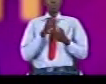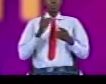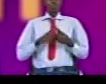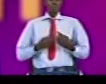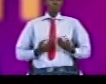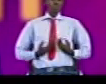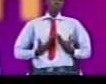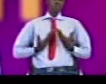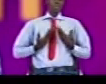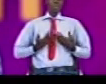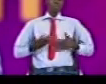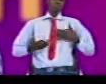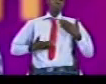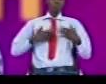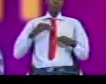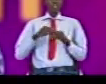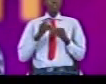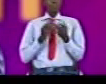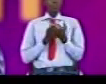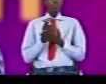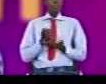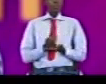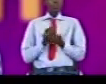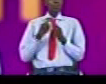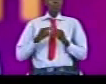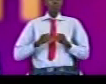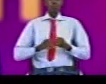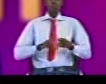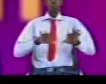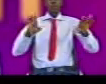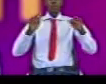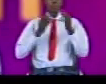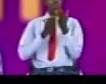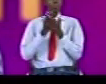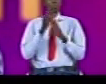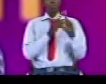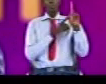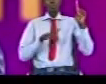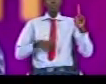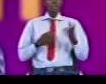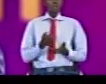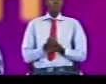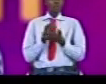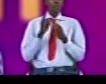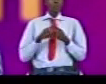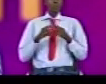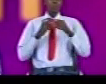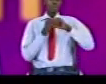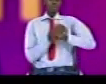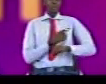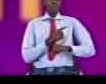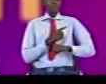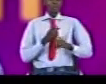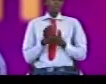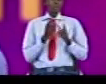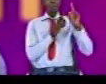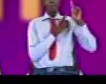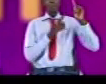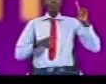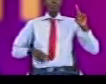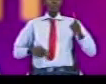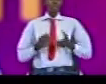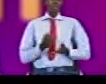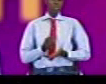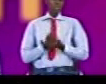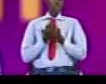truth. Help us to spread the truth, Lord. Help us to defend the truth. And Lord, help us to hold